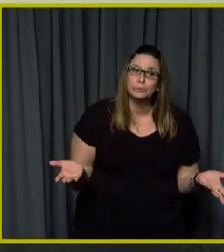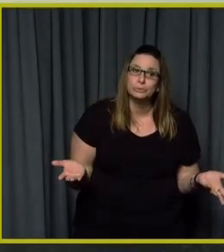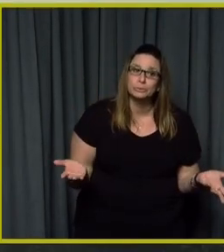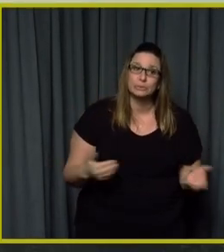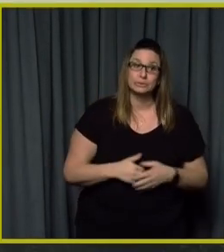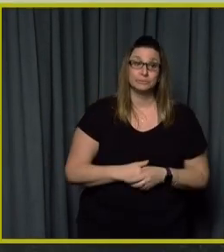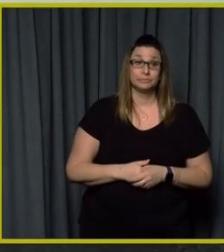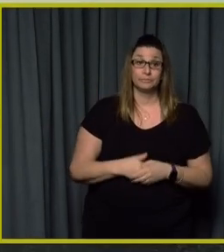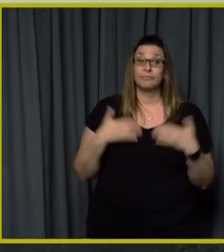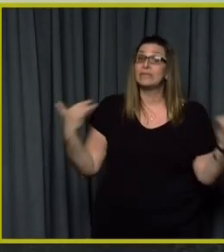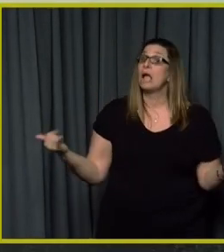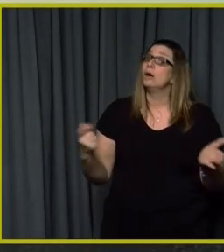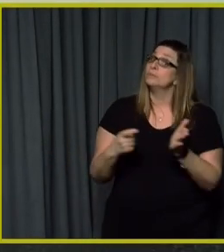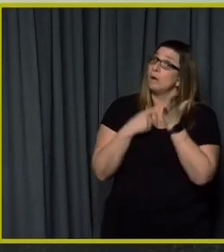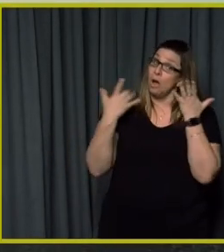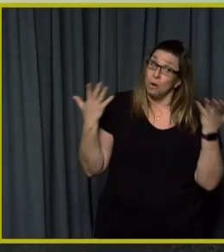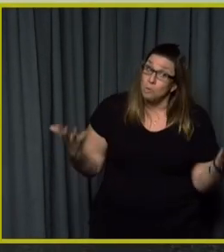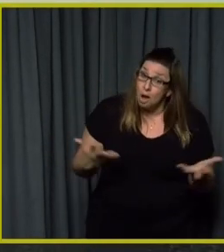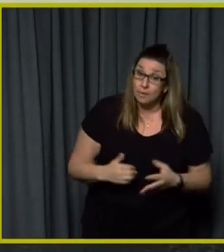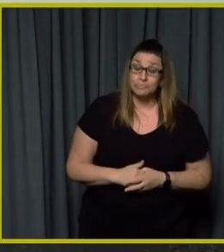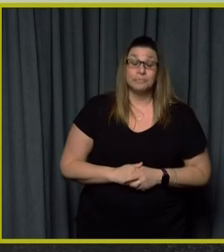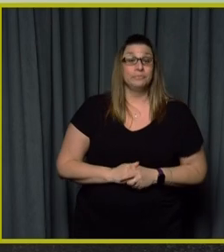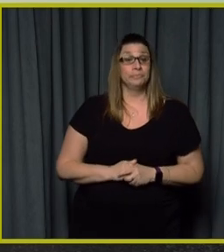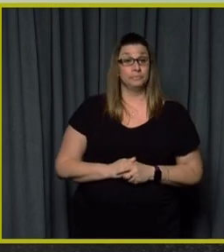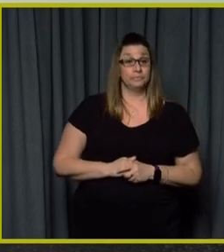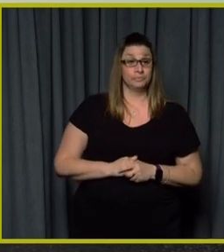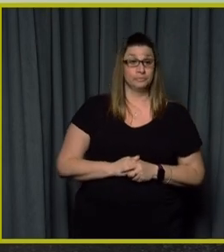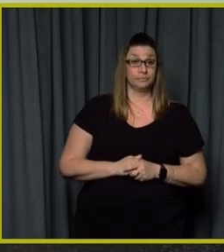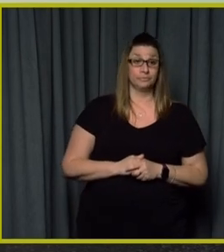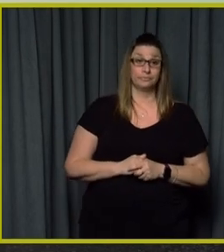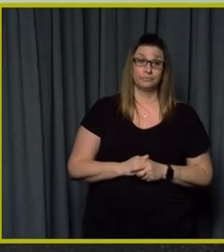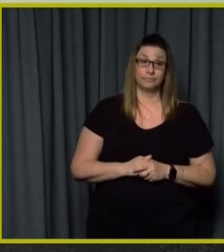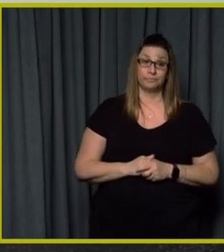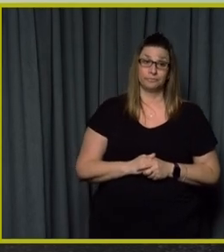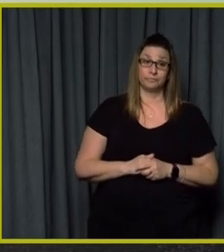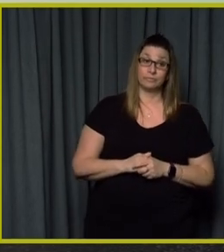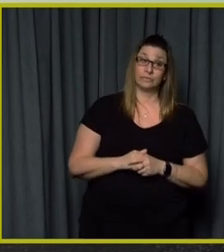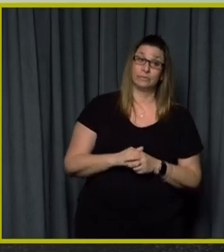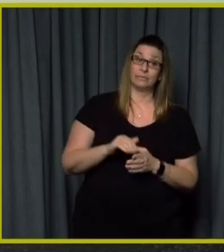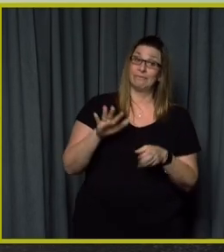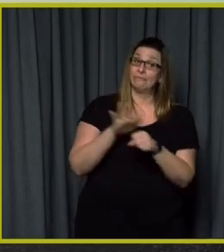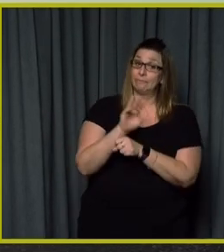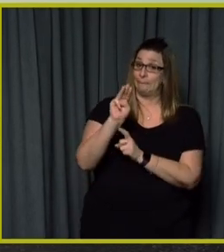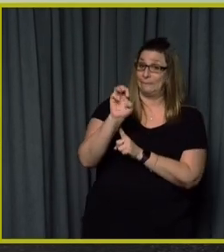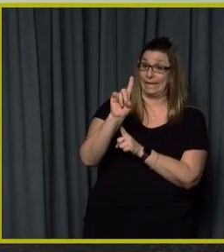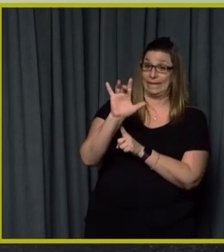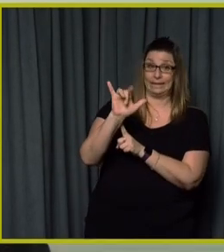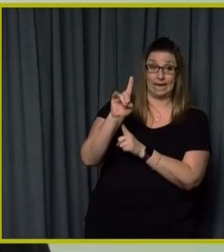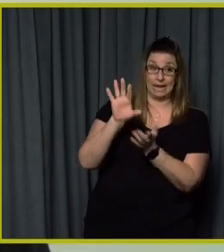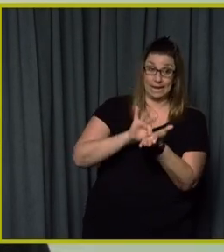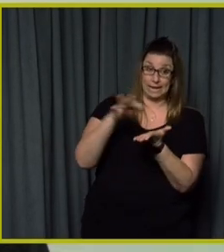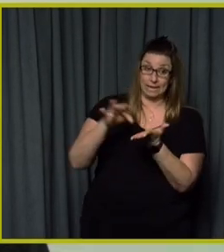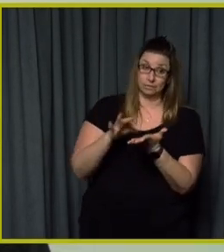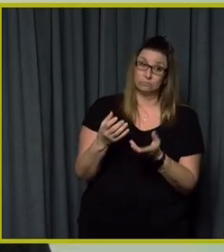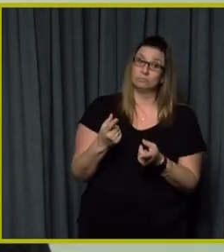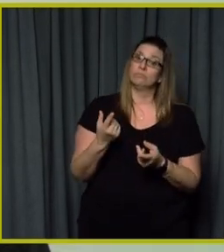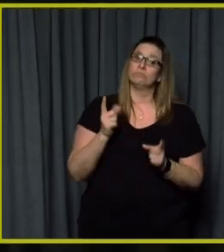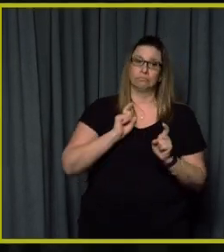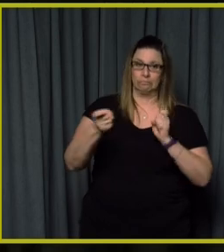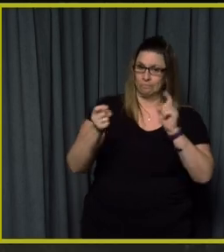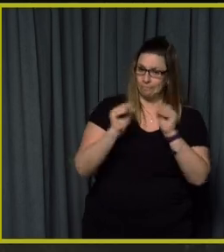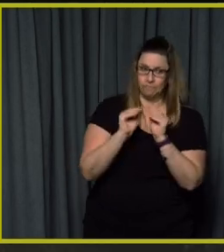This is why we demand full Medicaid expansion, Medicare protection, and universal health care for